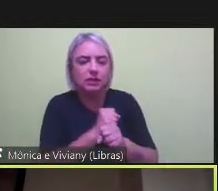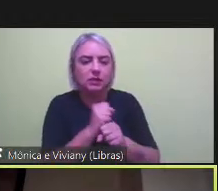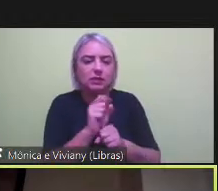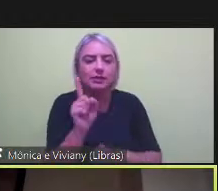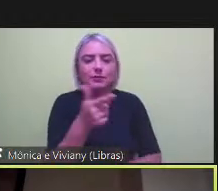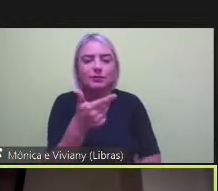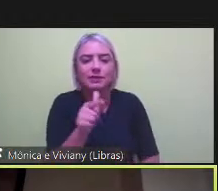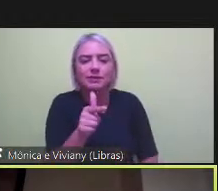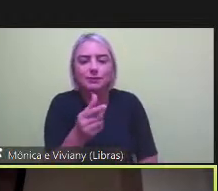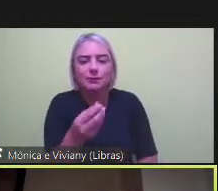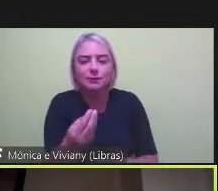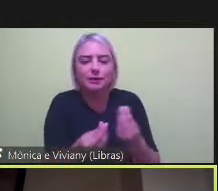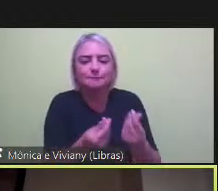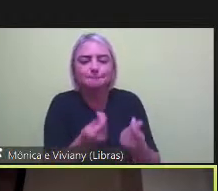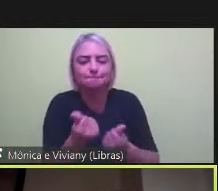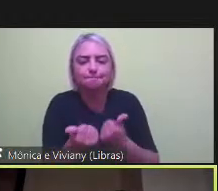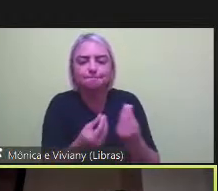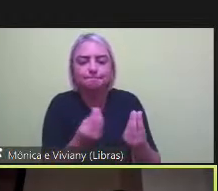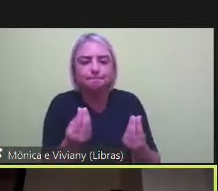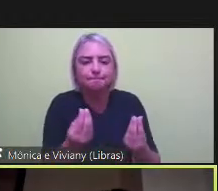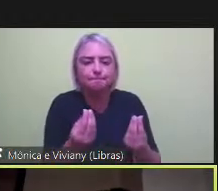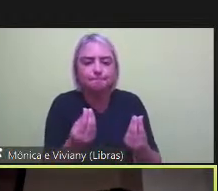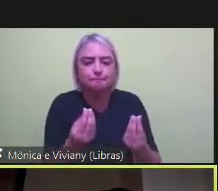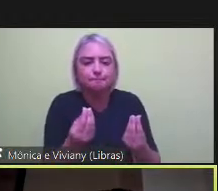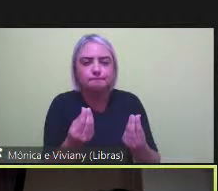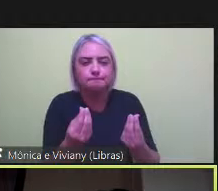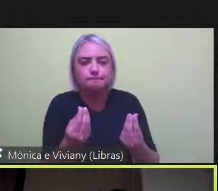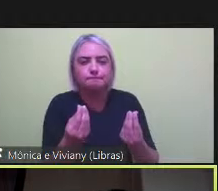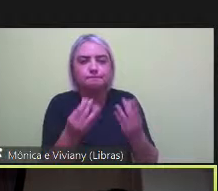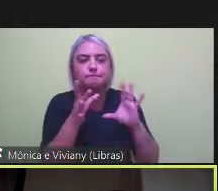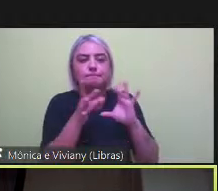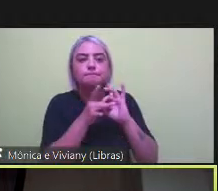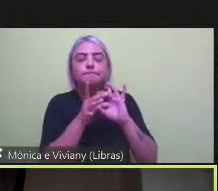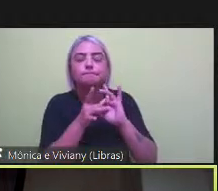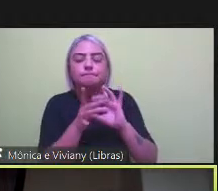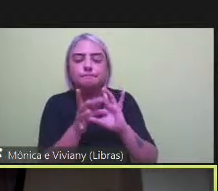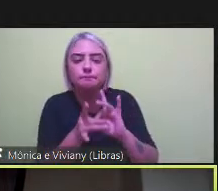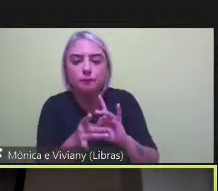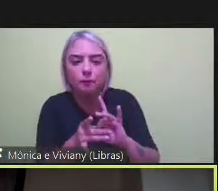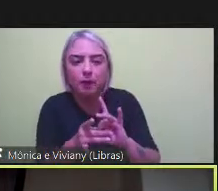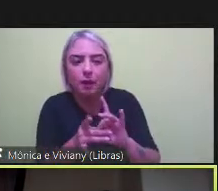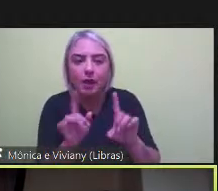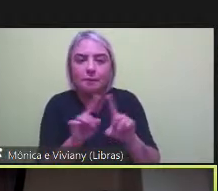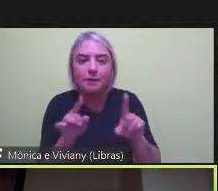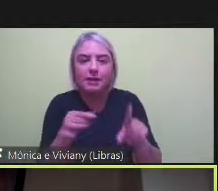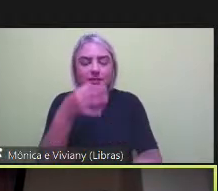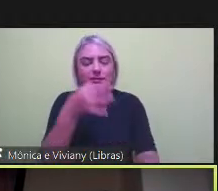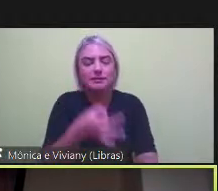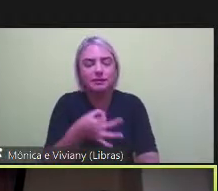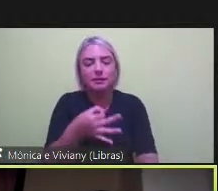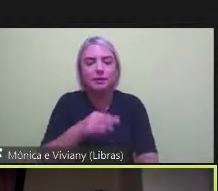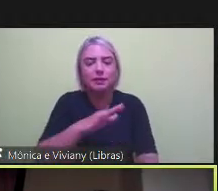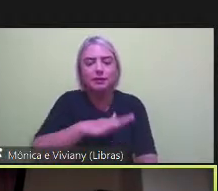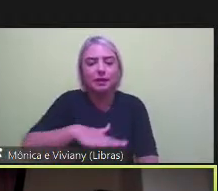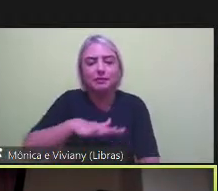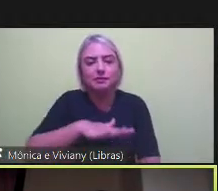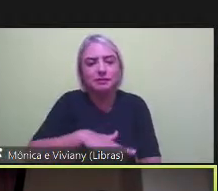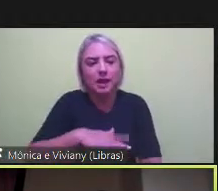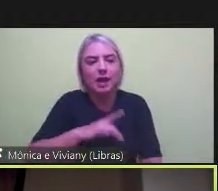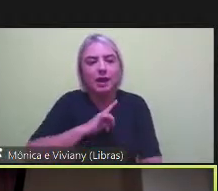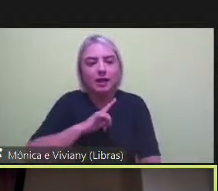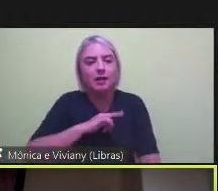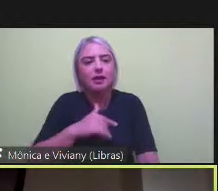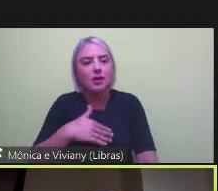years, has not been in this context, but it is clearly one of